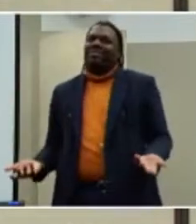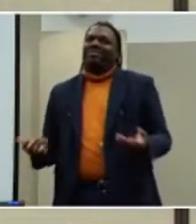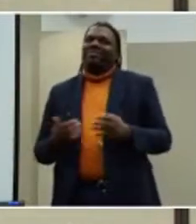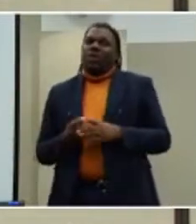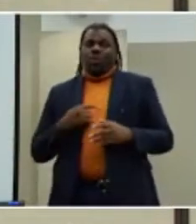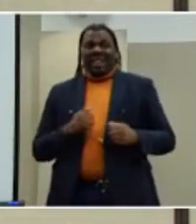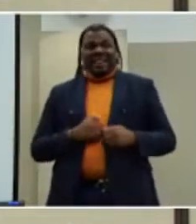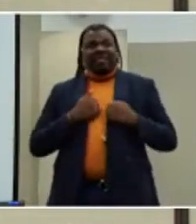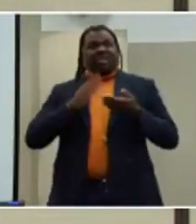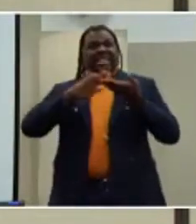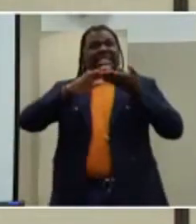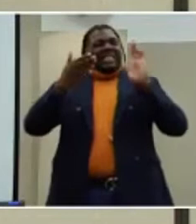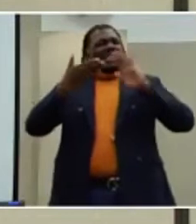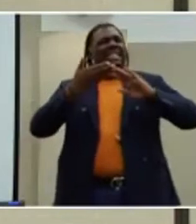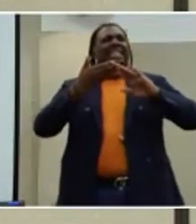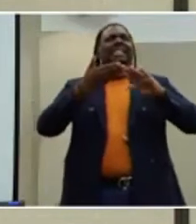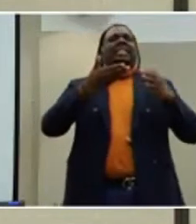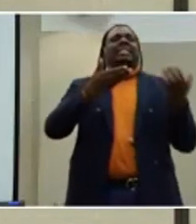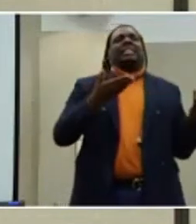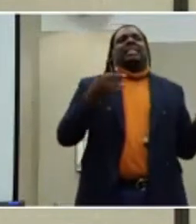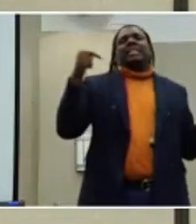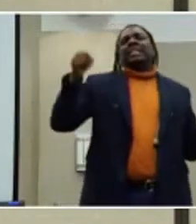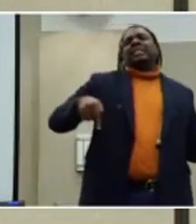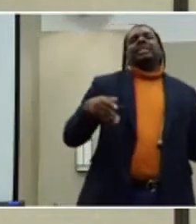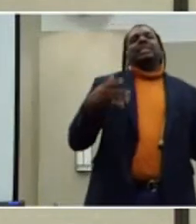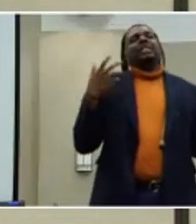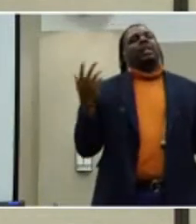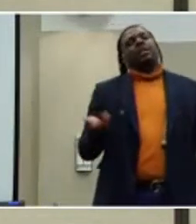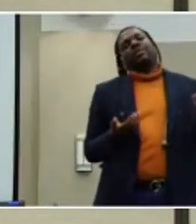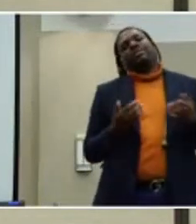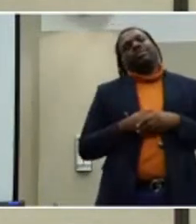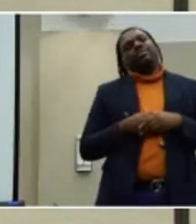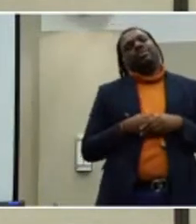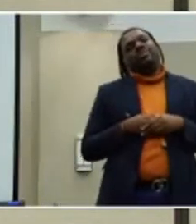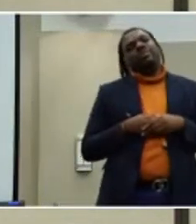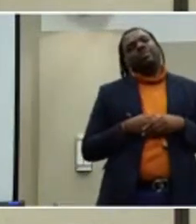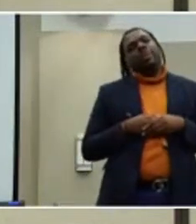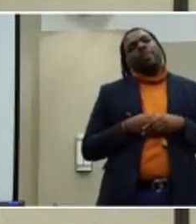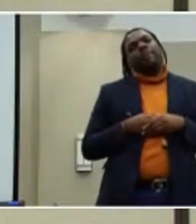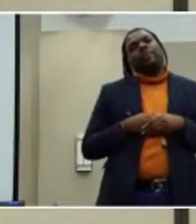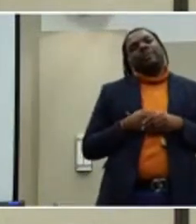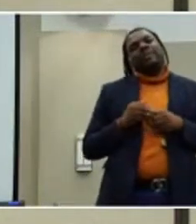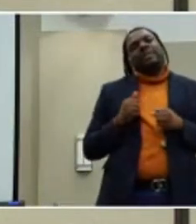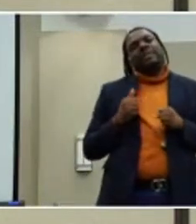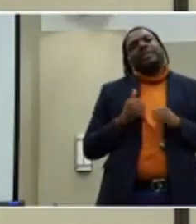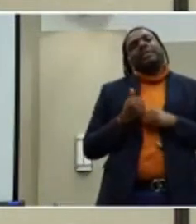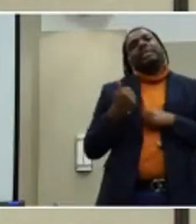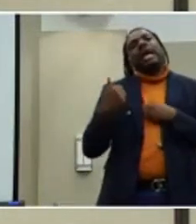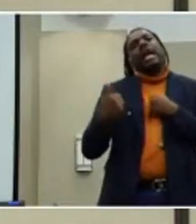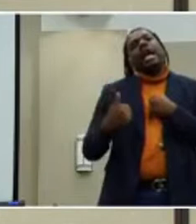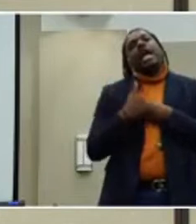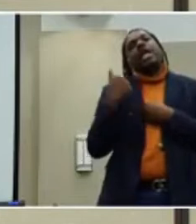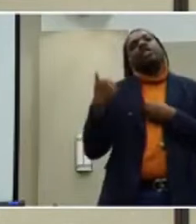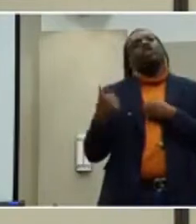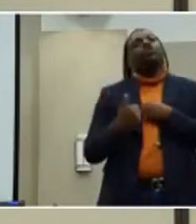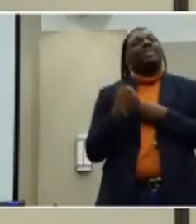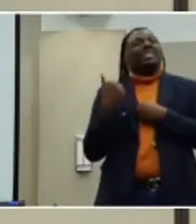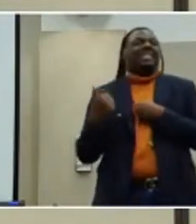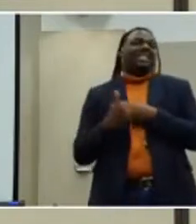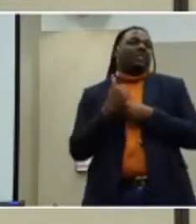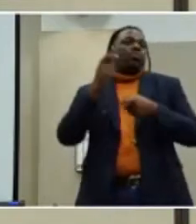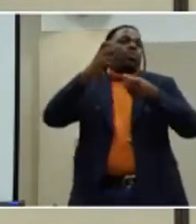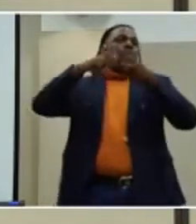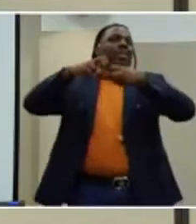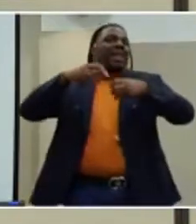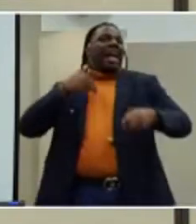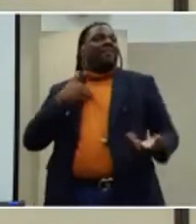We live in a city. This is a dangerous problem to have for many reasons, and